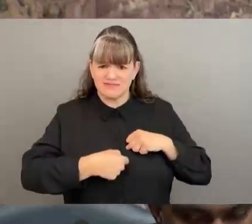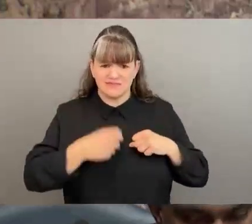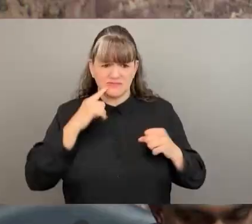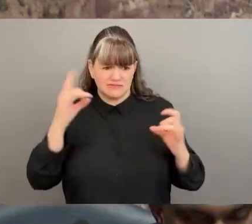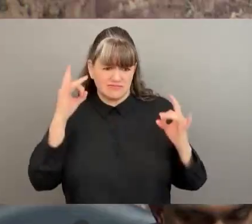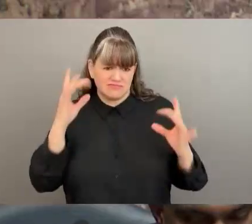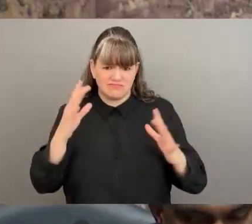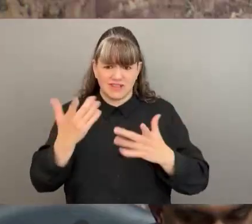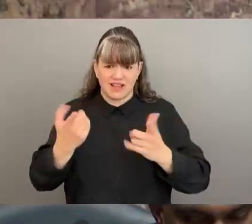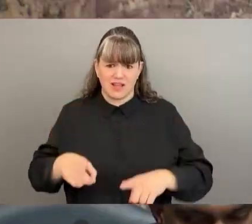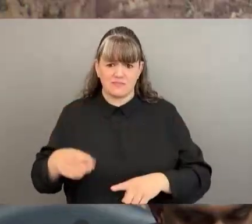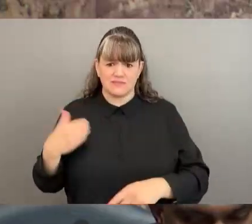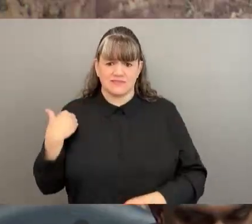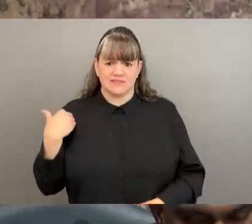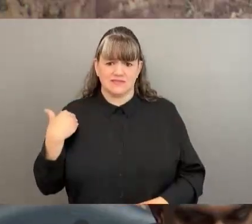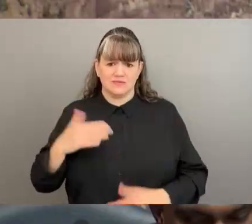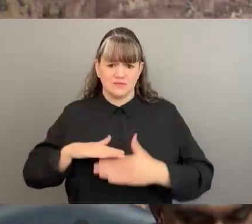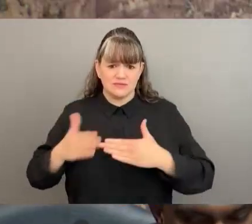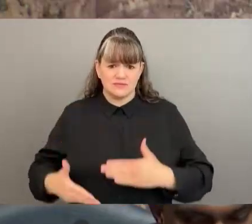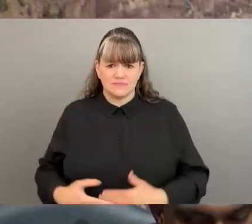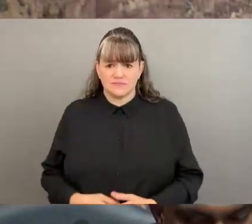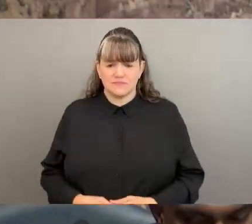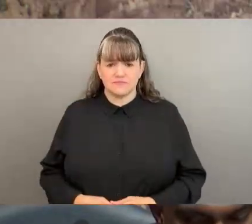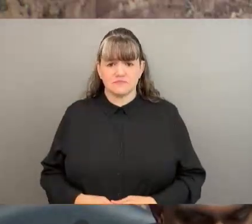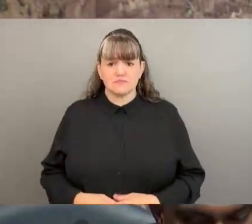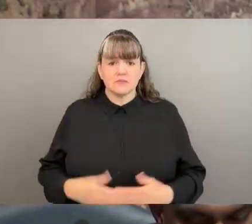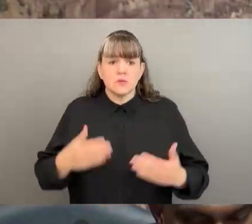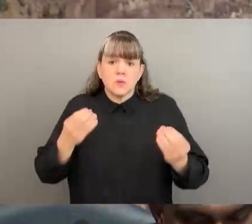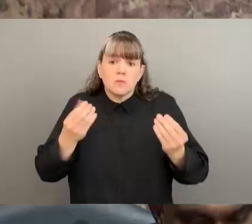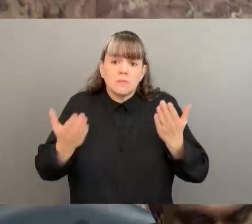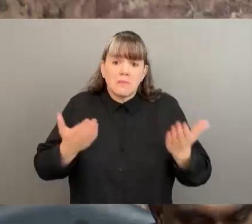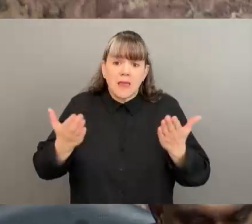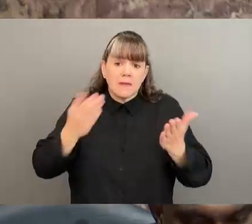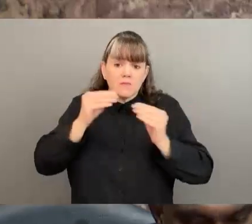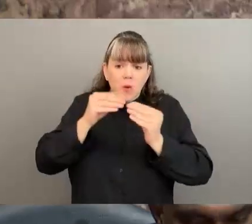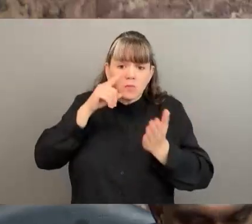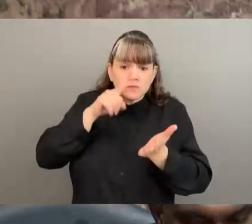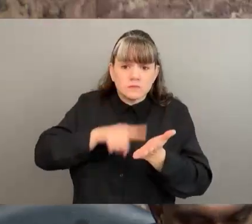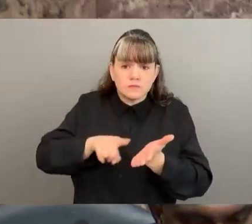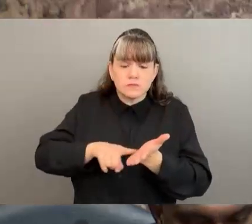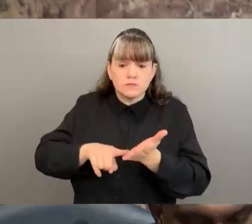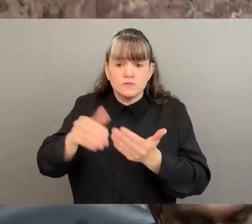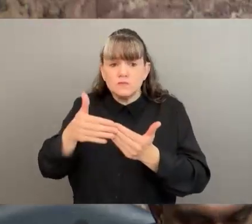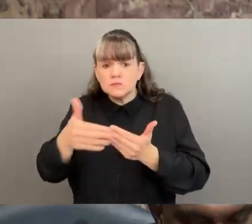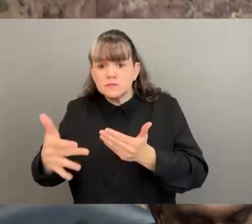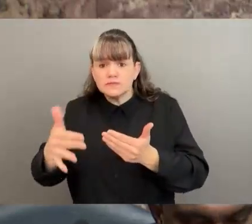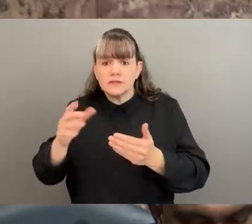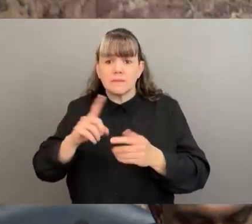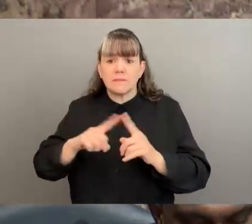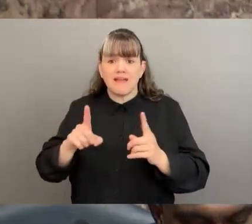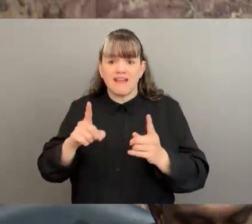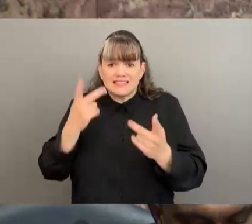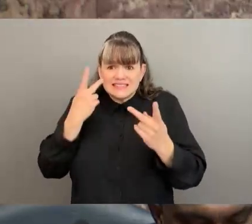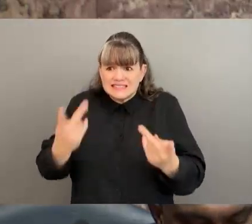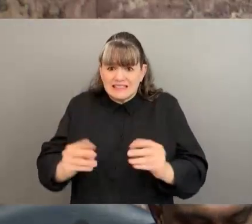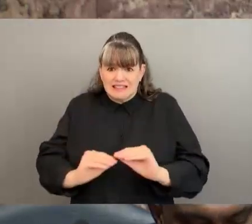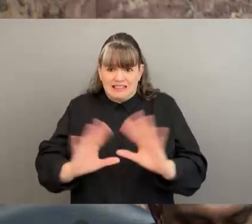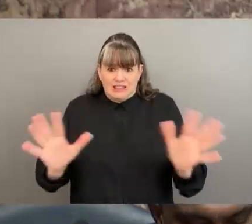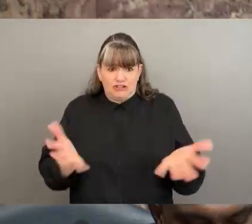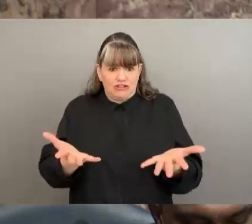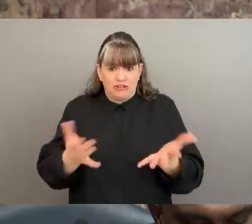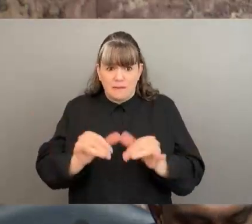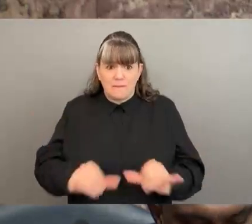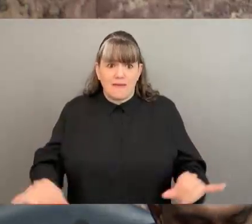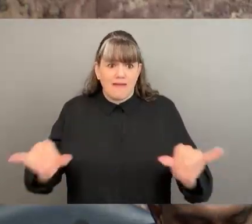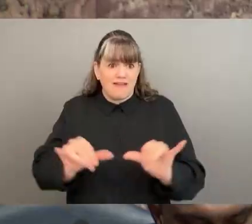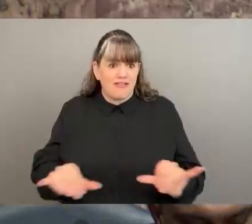investigation may be underway, the facts already show a clear and devastating pattern in British Columbia. People with mental illness,